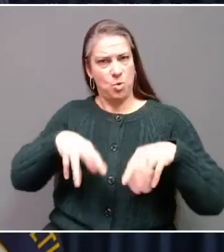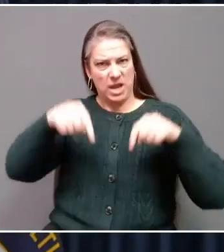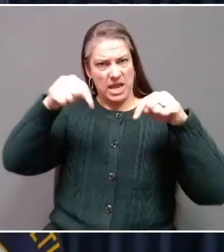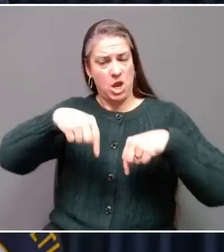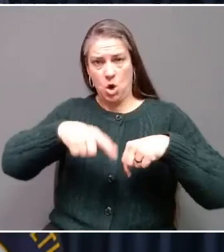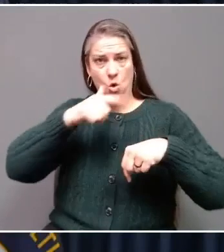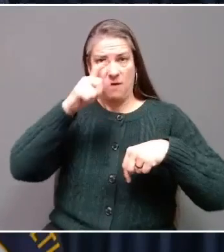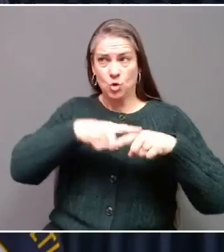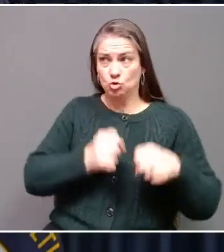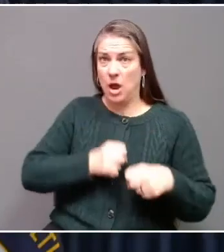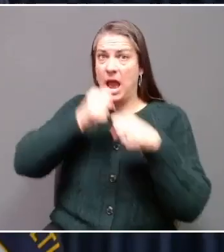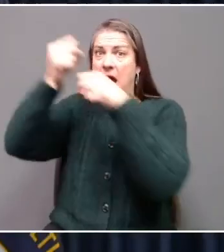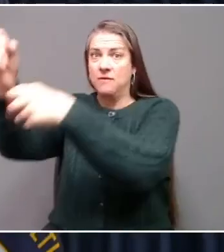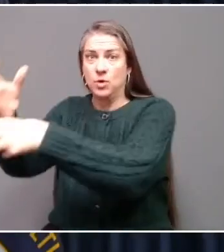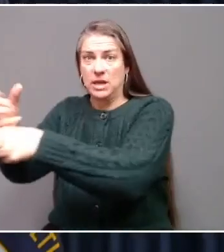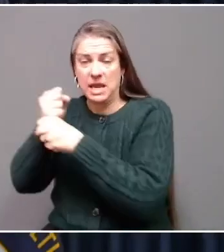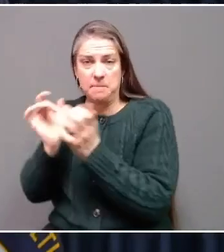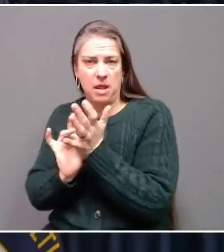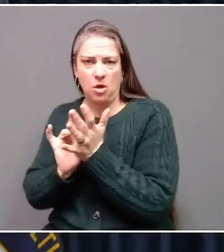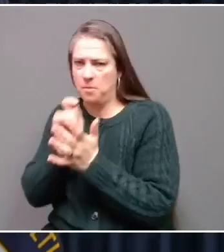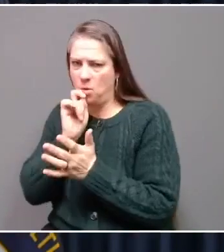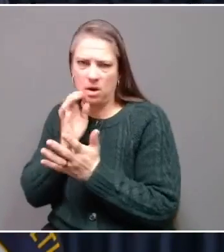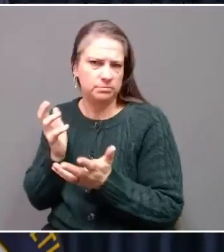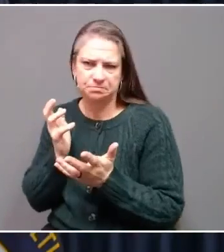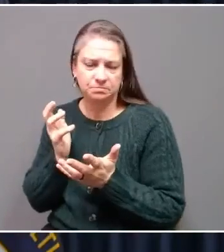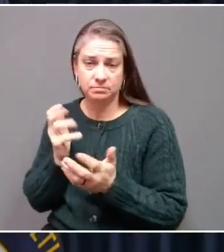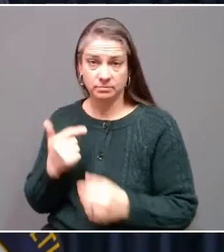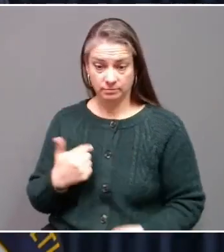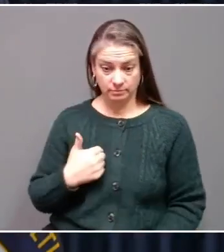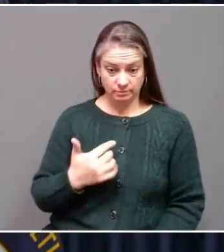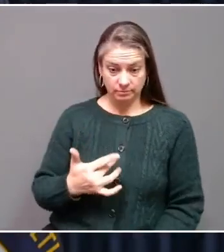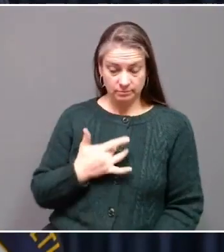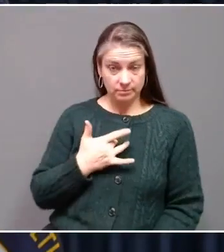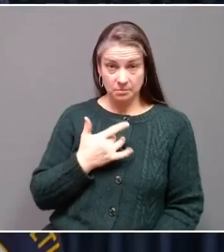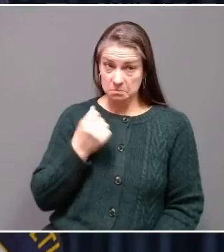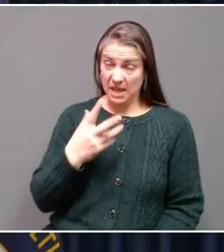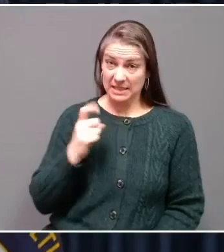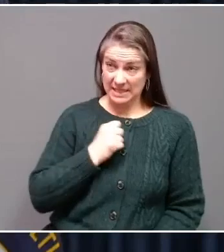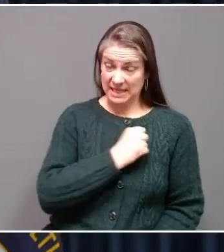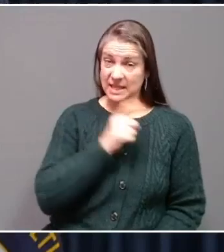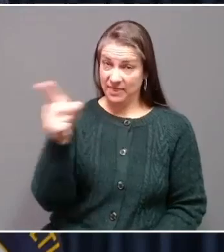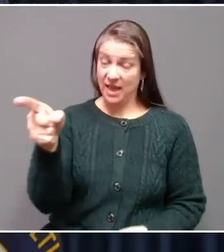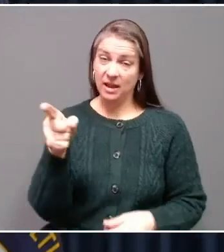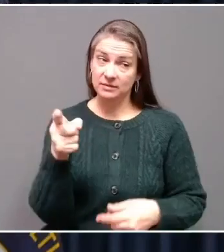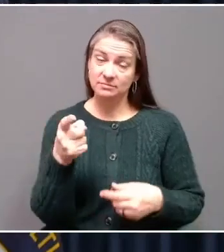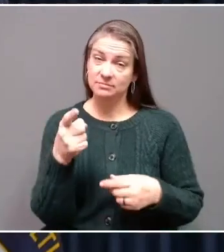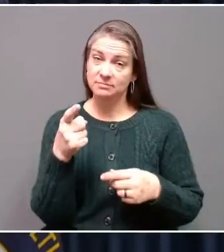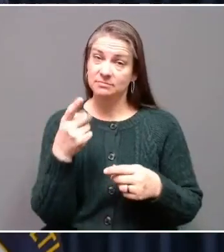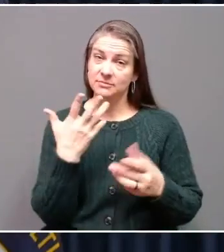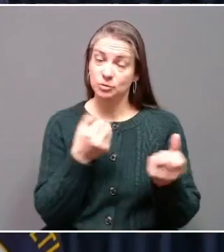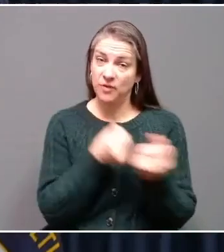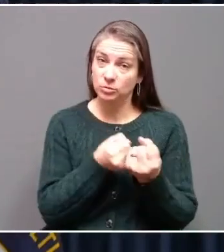marijuana. It, I believe, has a number of votes in the Senate. I don't have a count or know